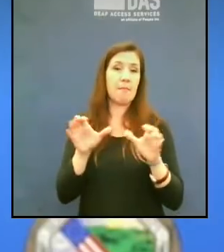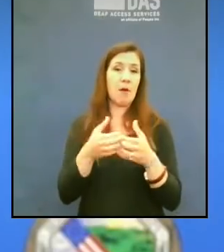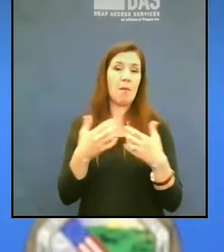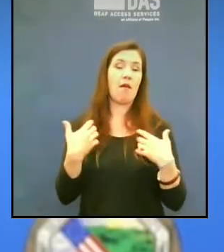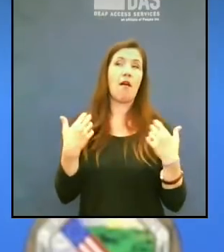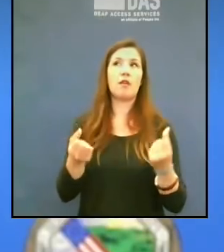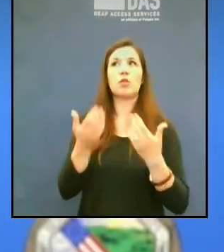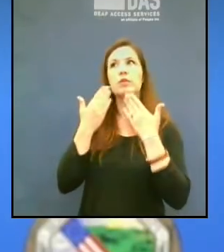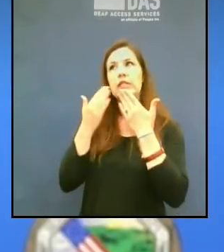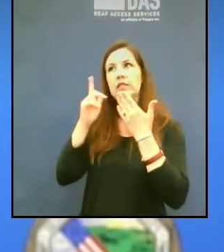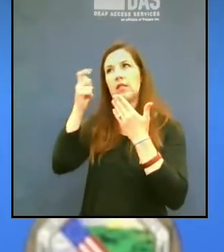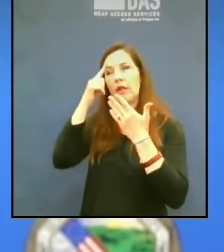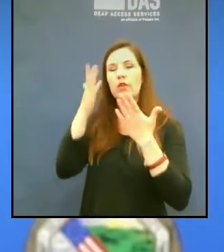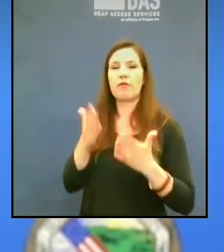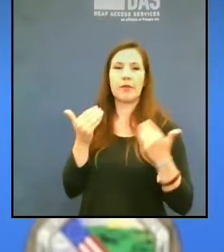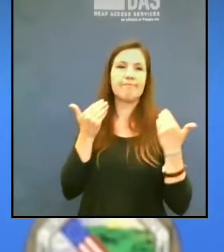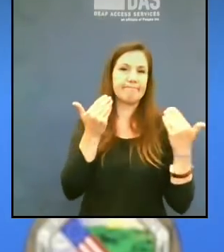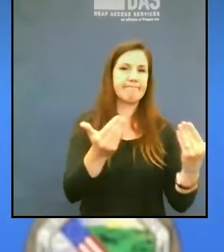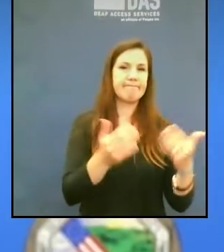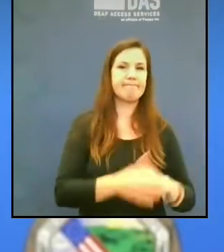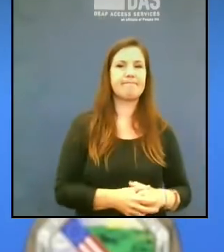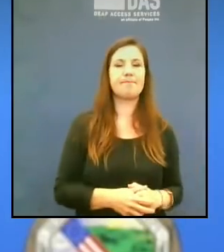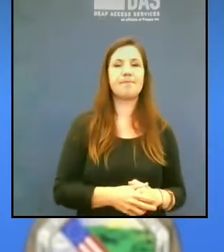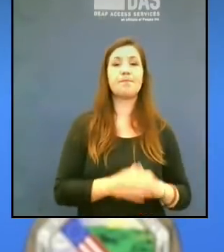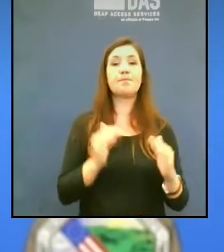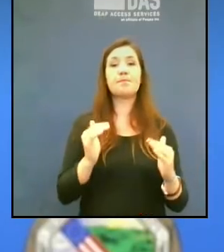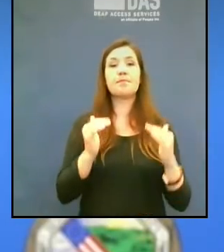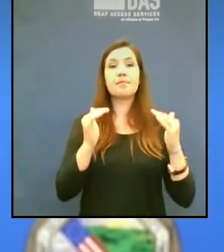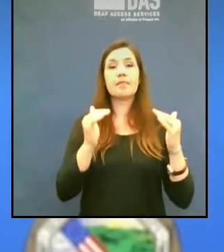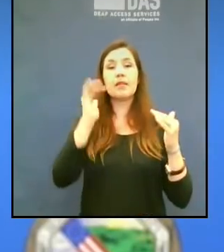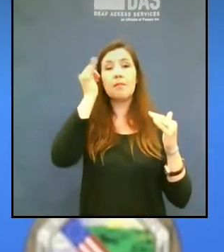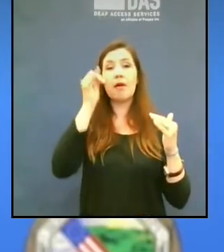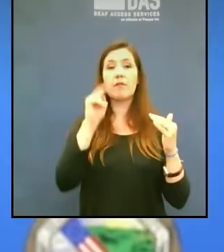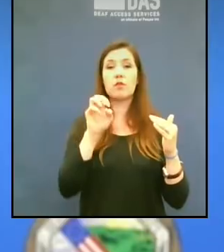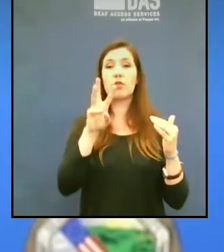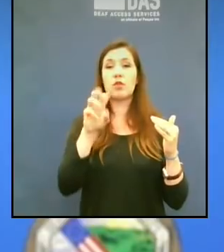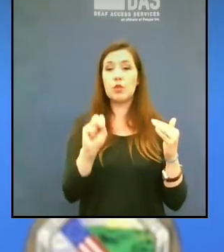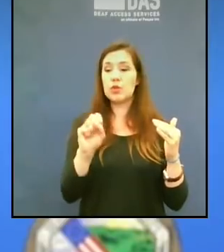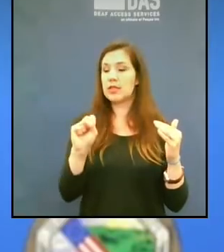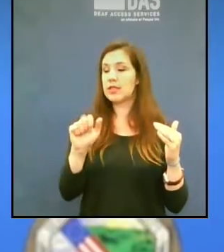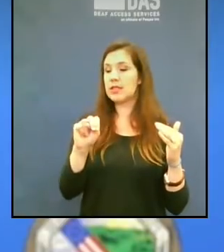help pushing that along. Buffalo News, Sandy, are you there?